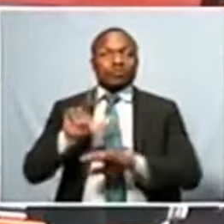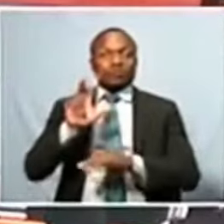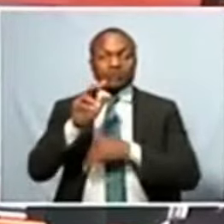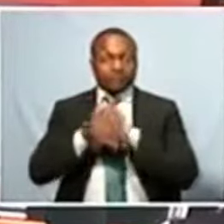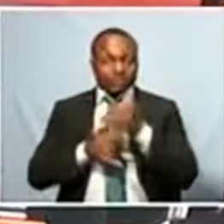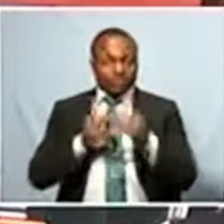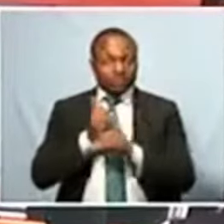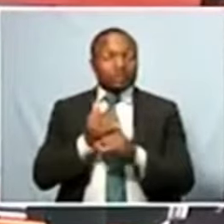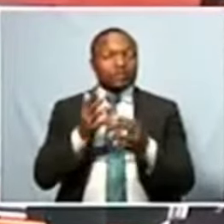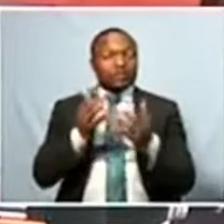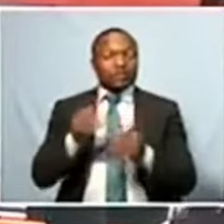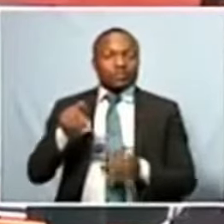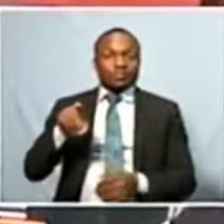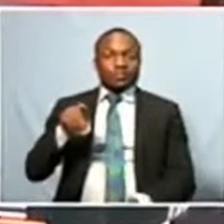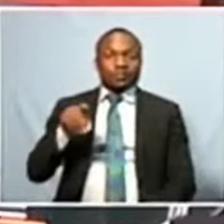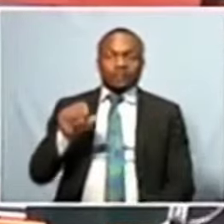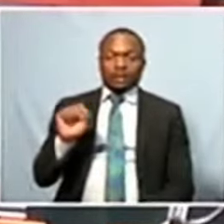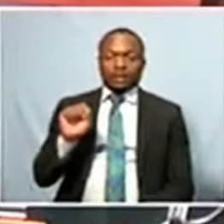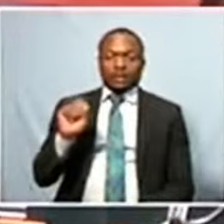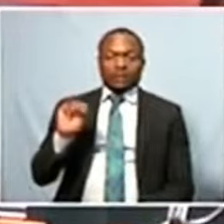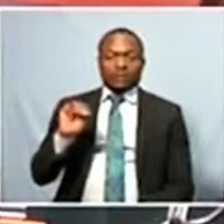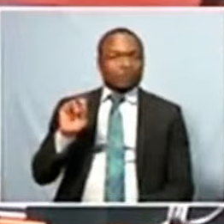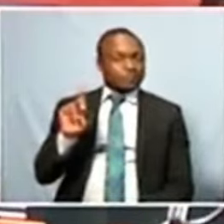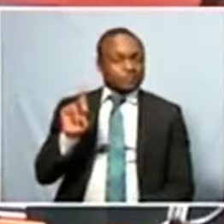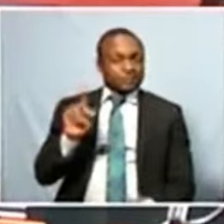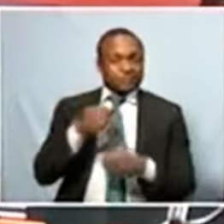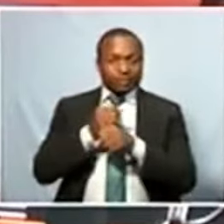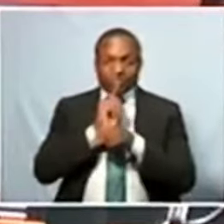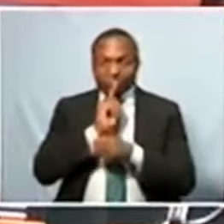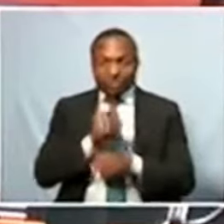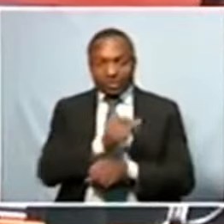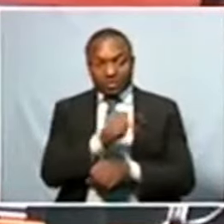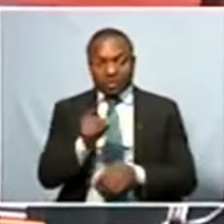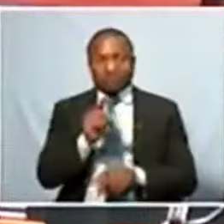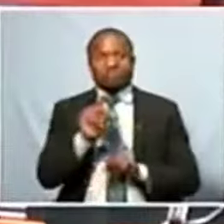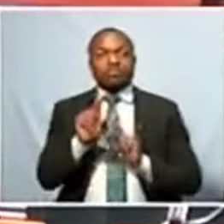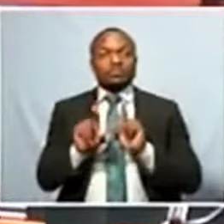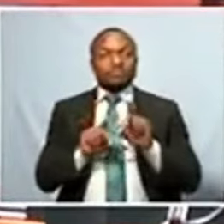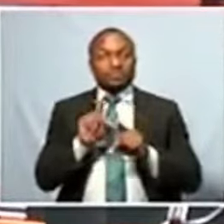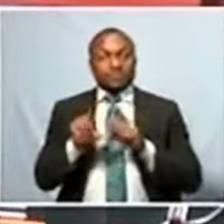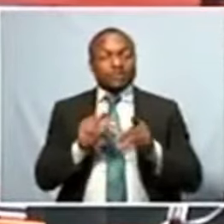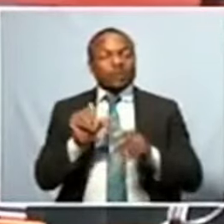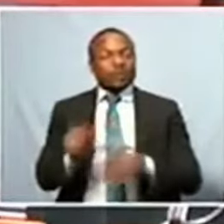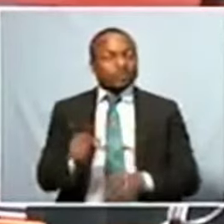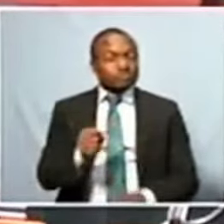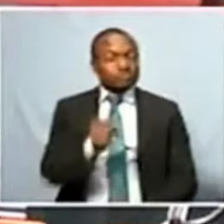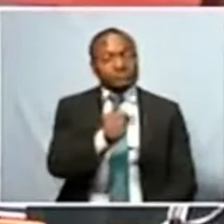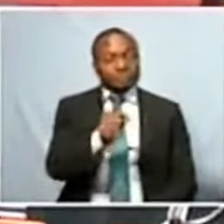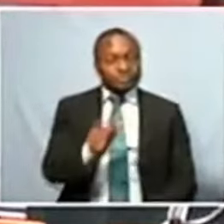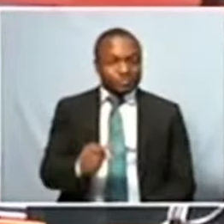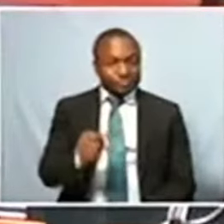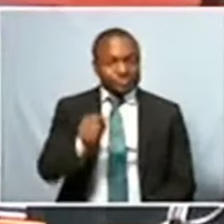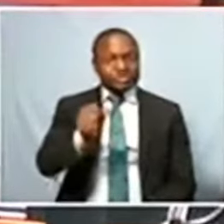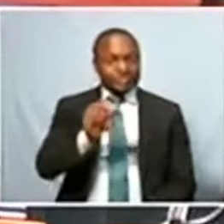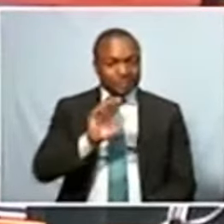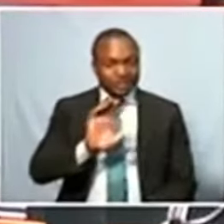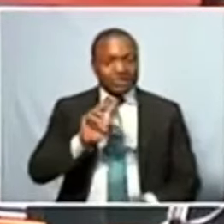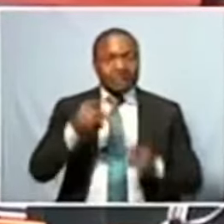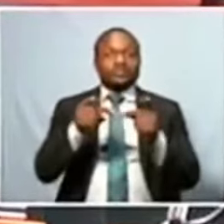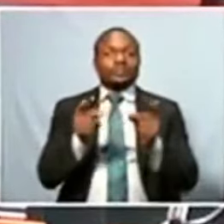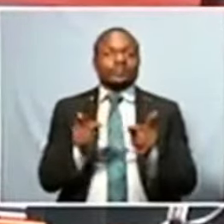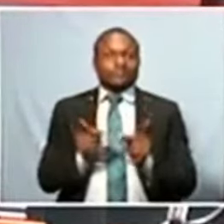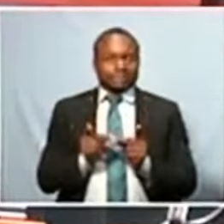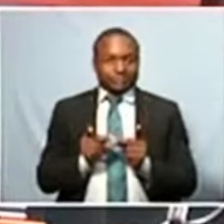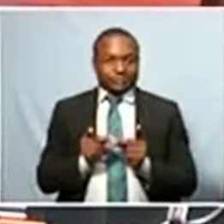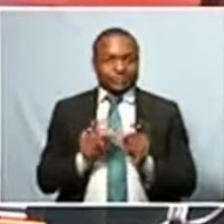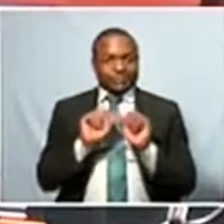I would like PSMD to ensure that those people are allocated their positions